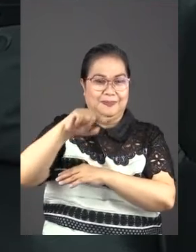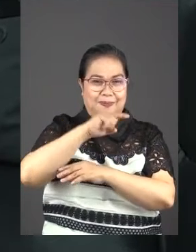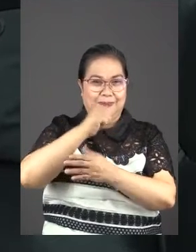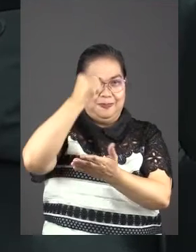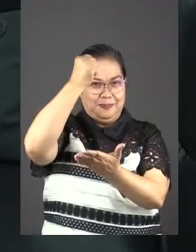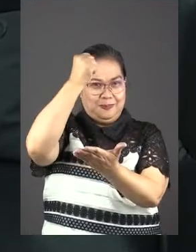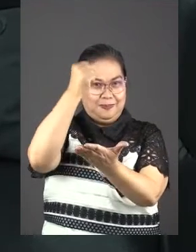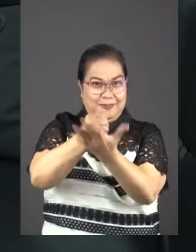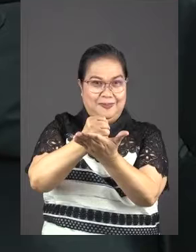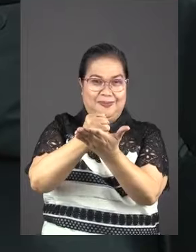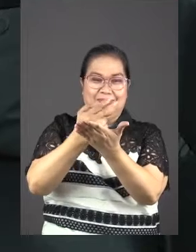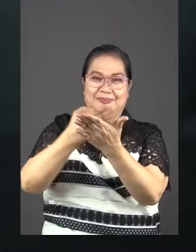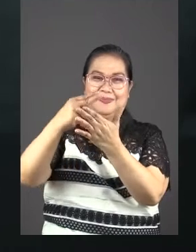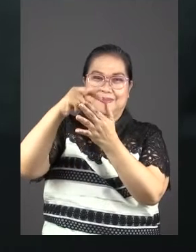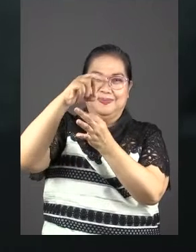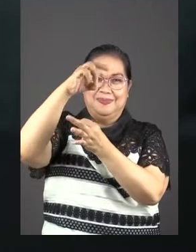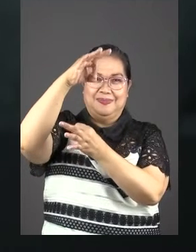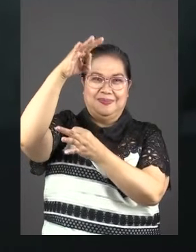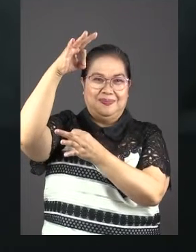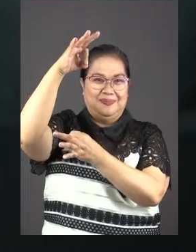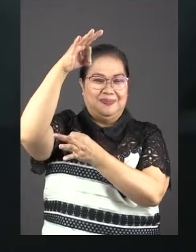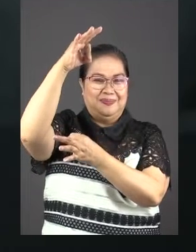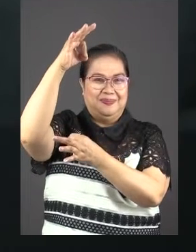sealed with the Holy Spirit.